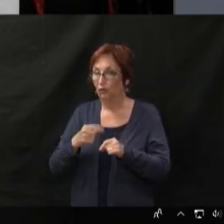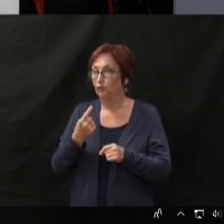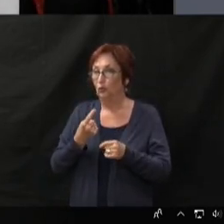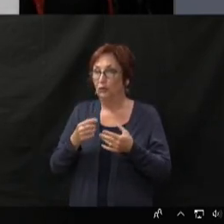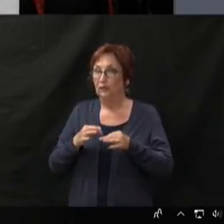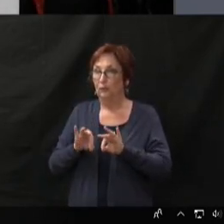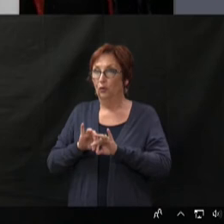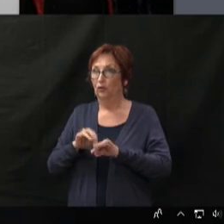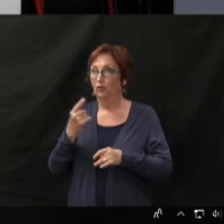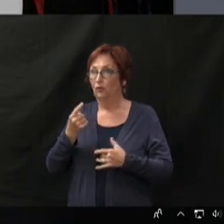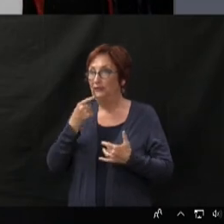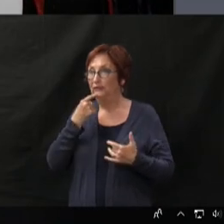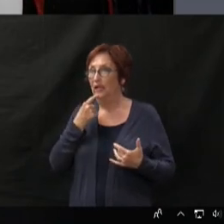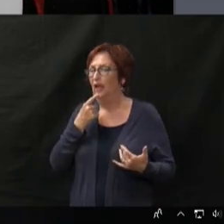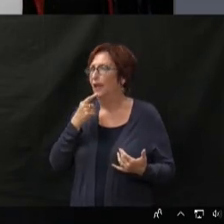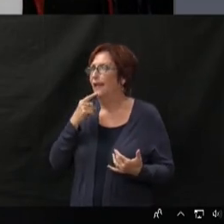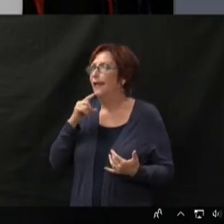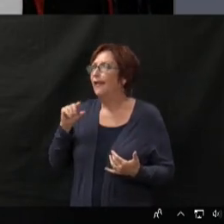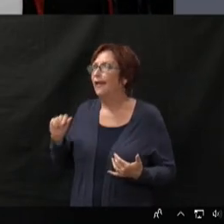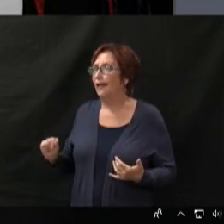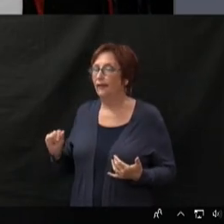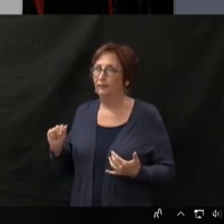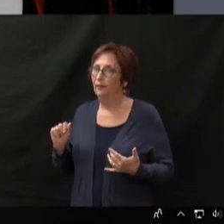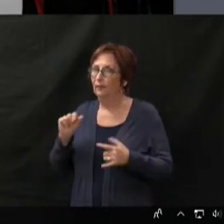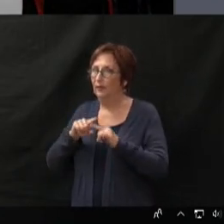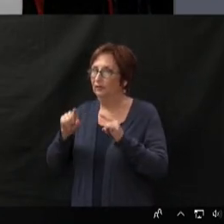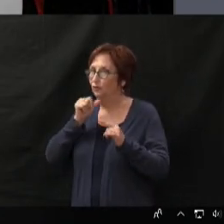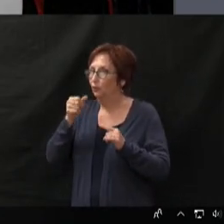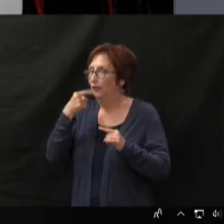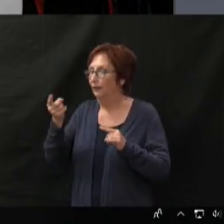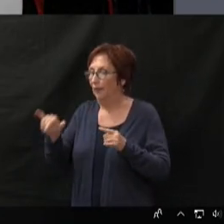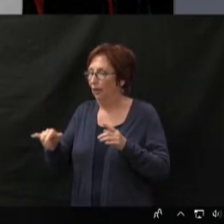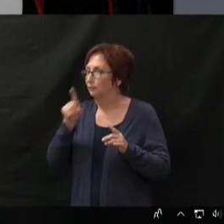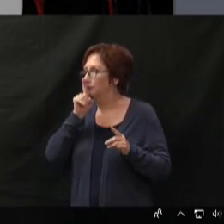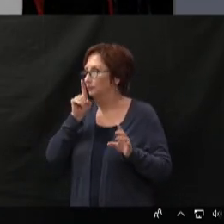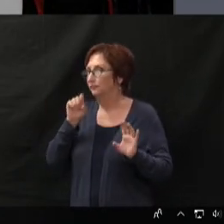says, hey, you can make with sticks, but don't tell them that. So anyway.